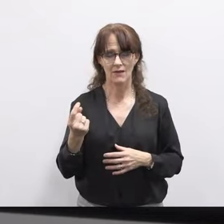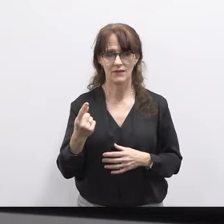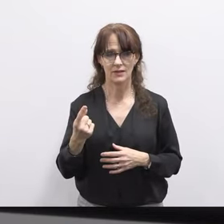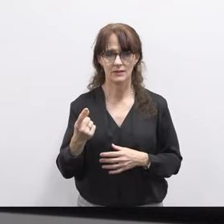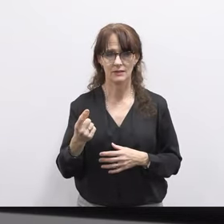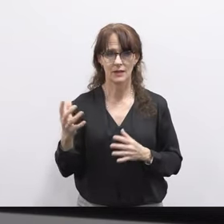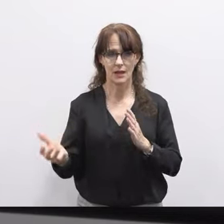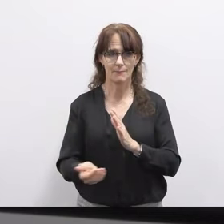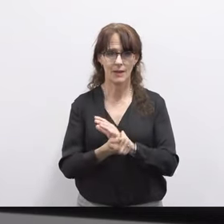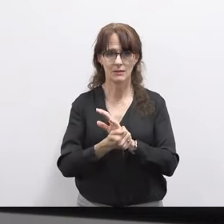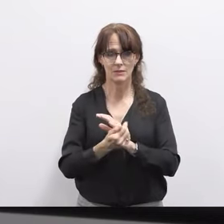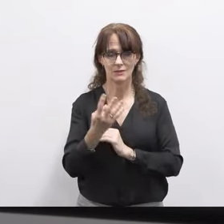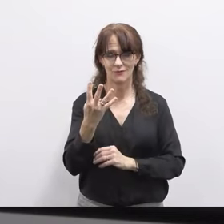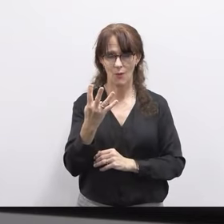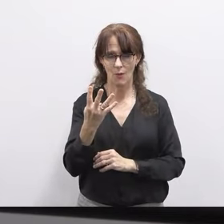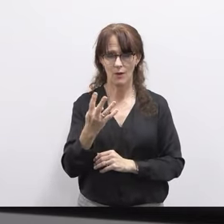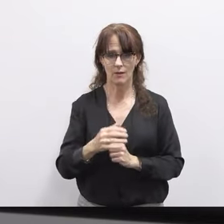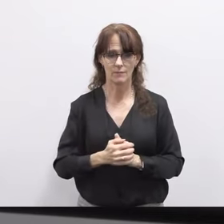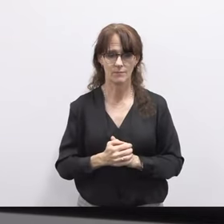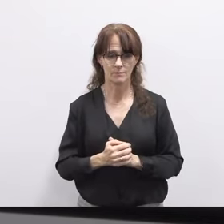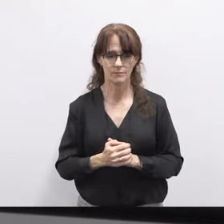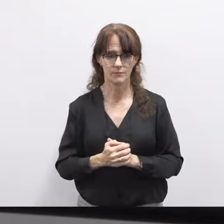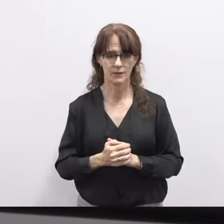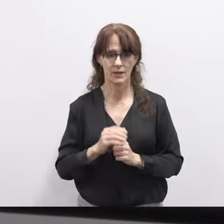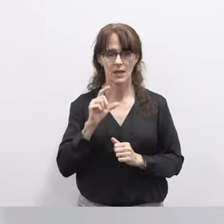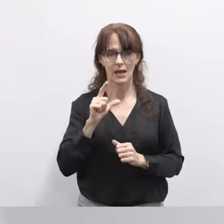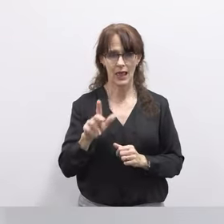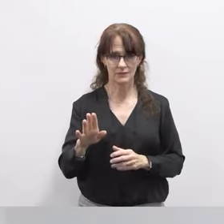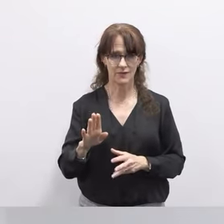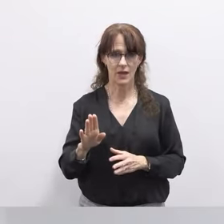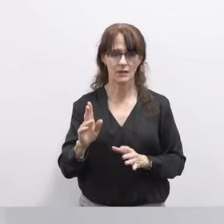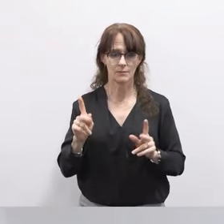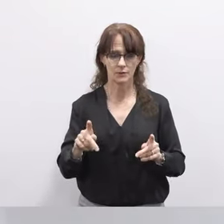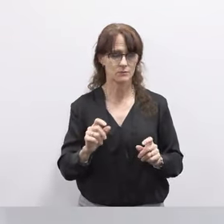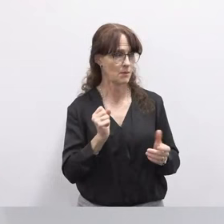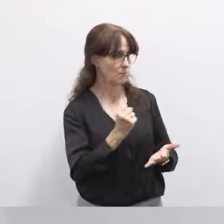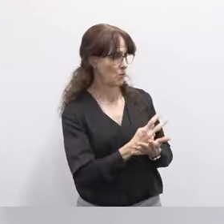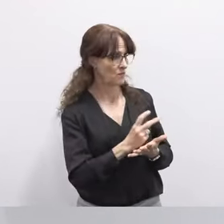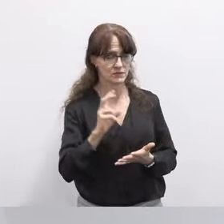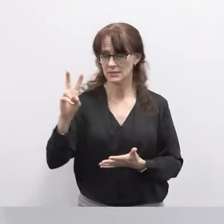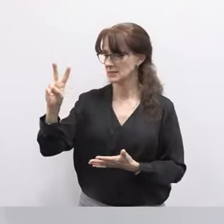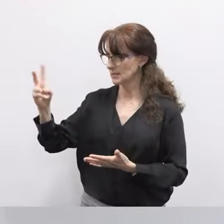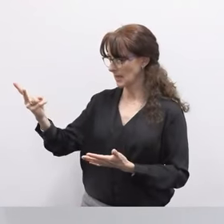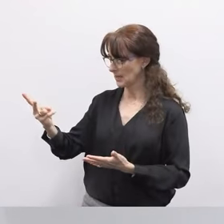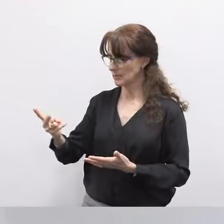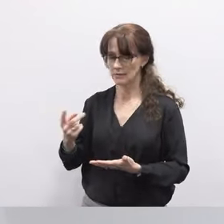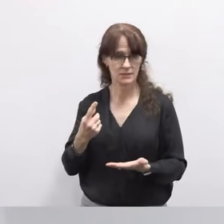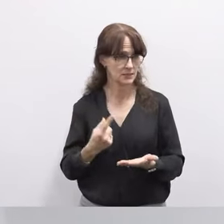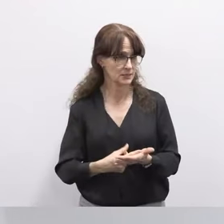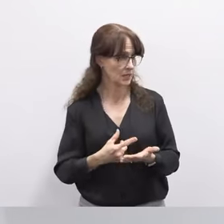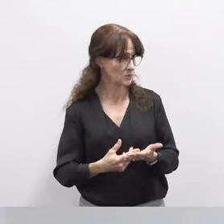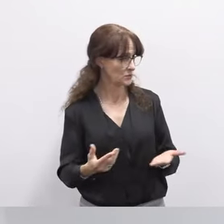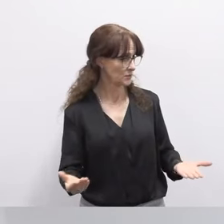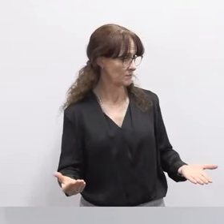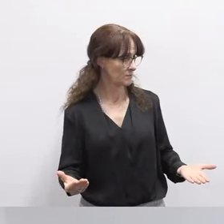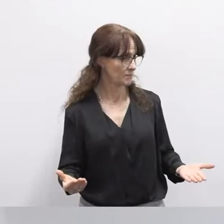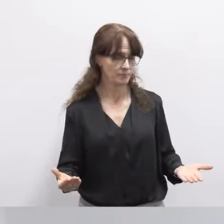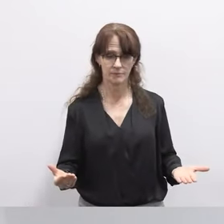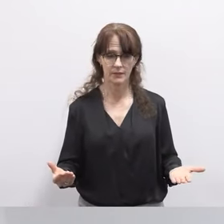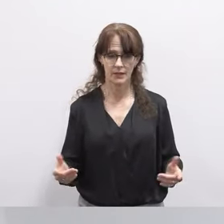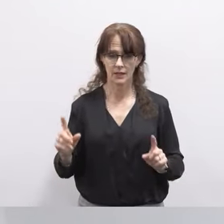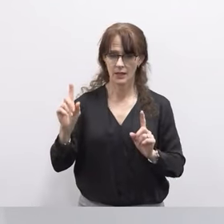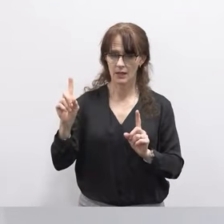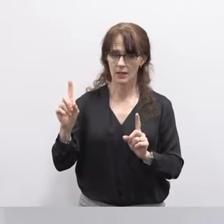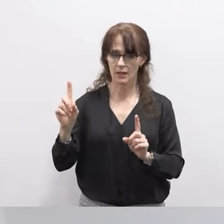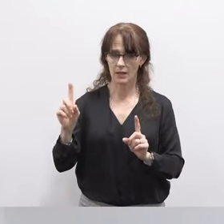And amendments, we have 4. That's for classified and exempt personnel. Move approval. Second. Any discussion? Actually, I'll do